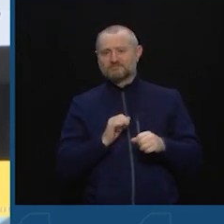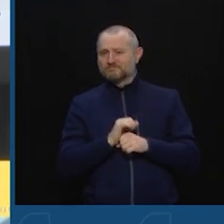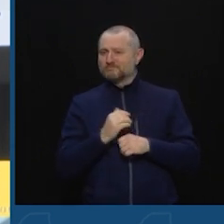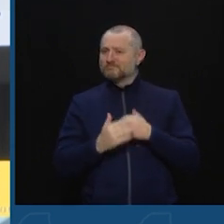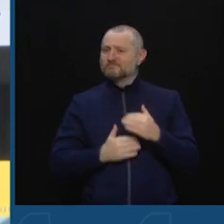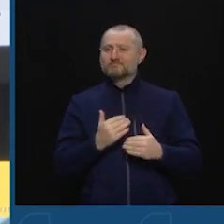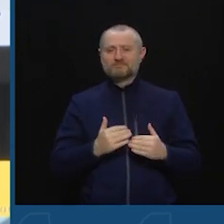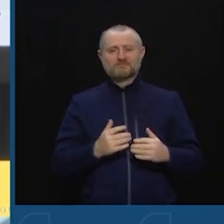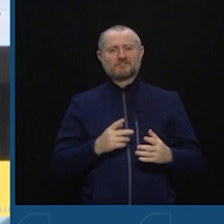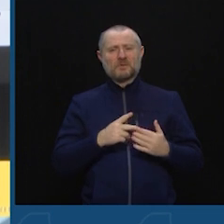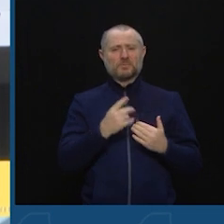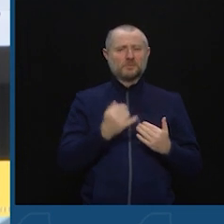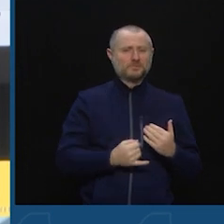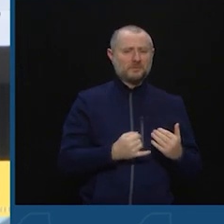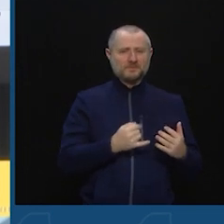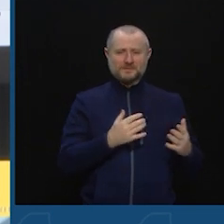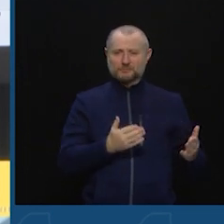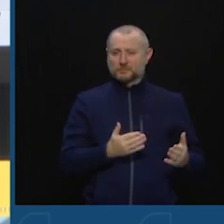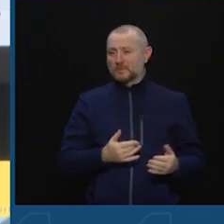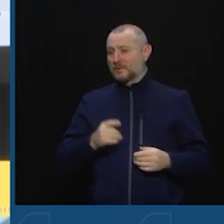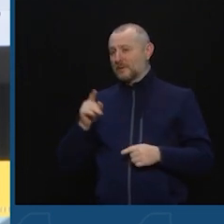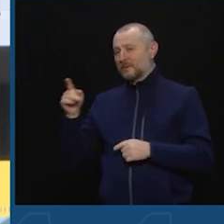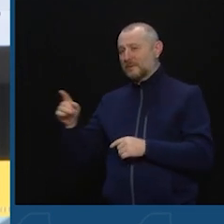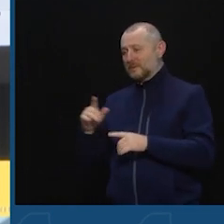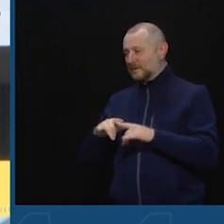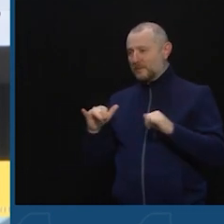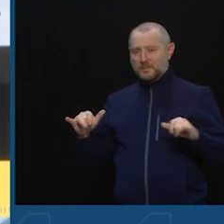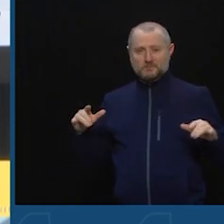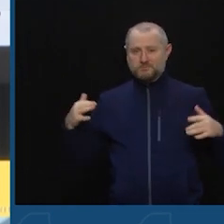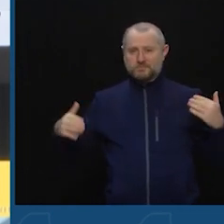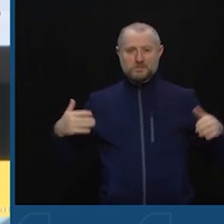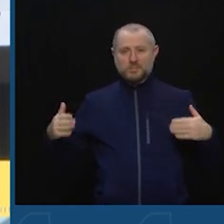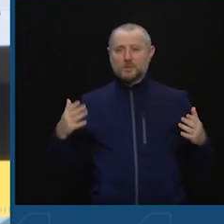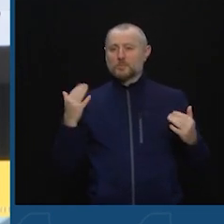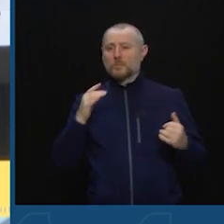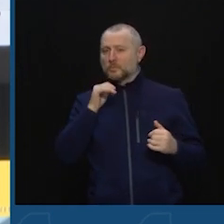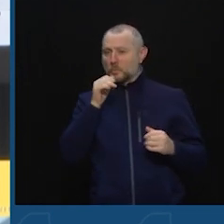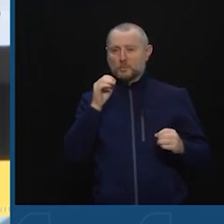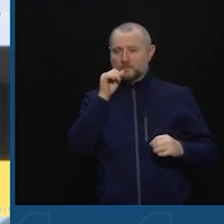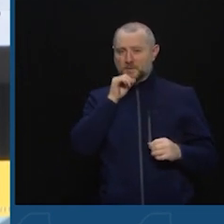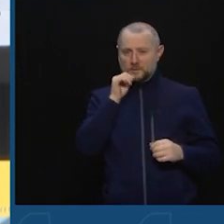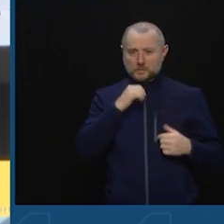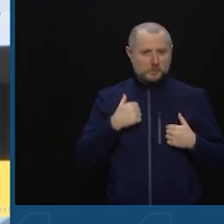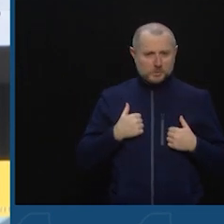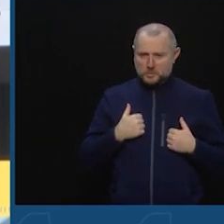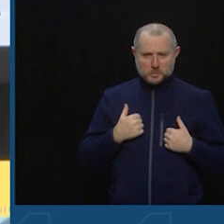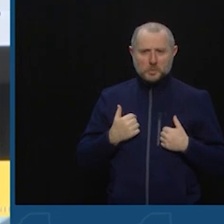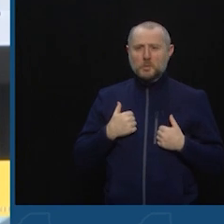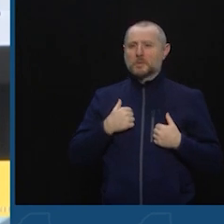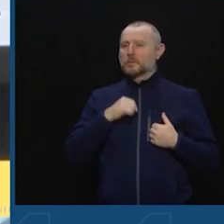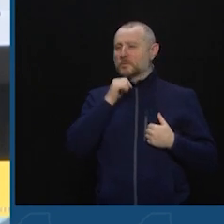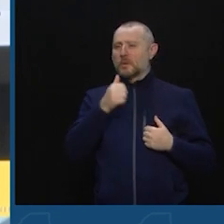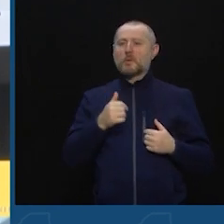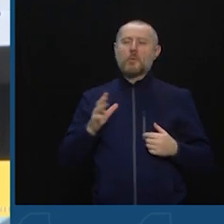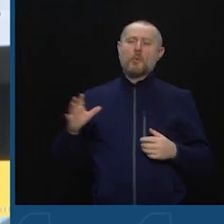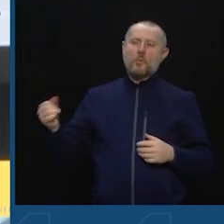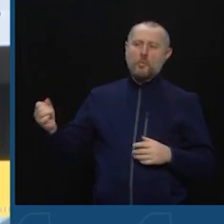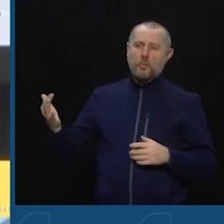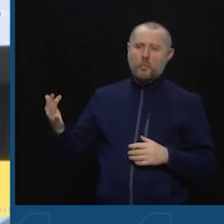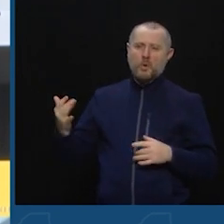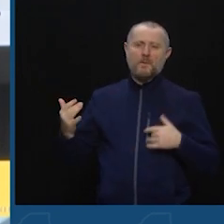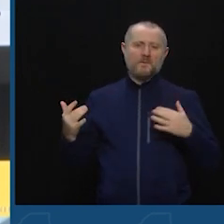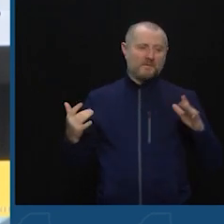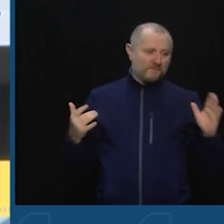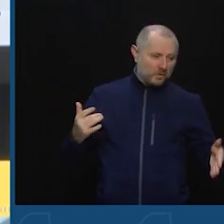airport in tandem at the same time, because we are all very impatient here. I don't believe in sequencing projects that need to be done. They need to be done at the